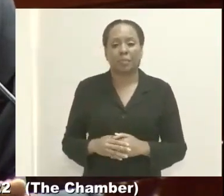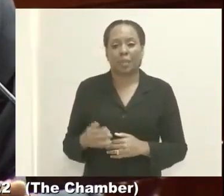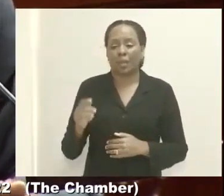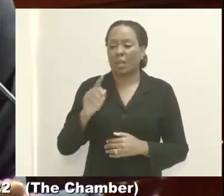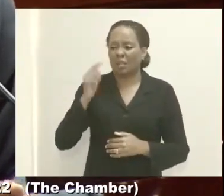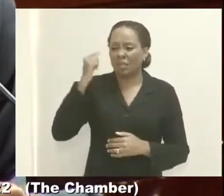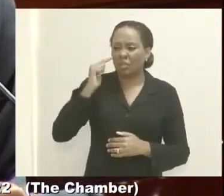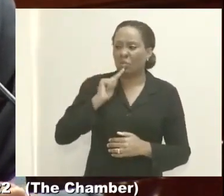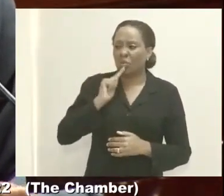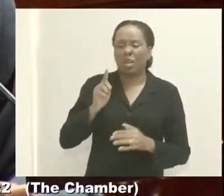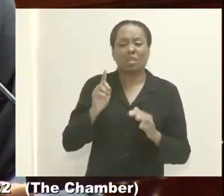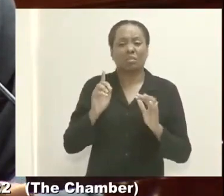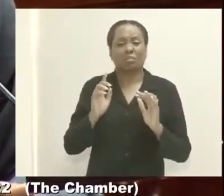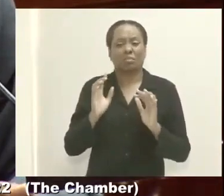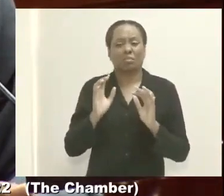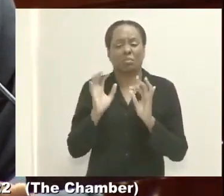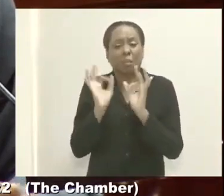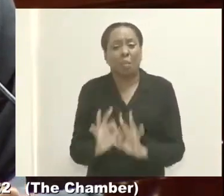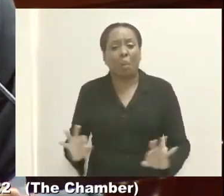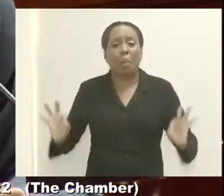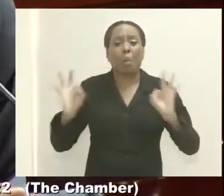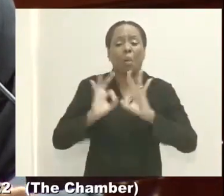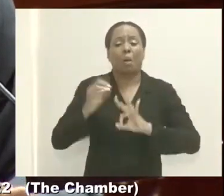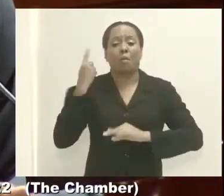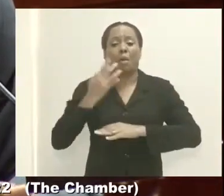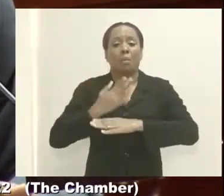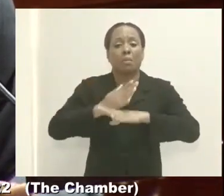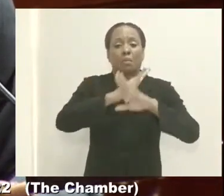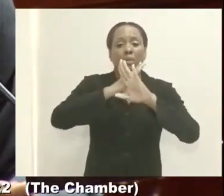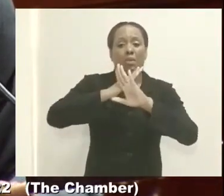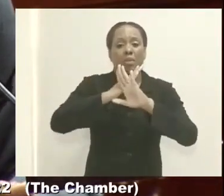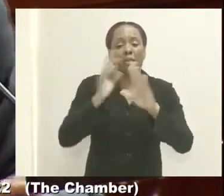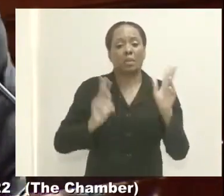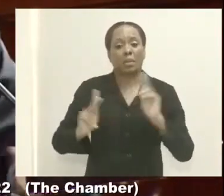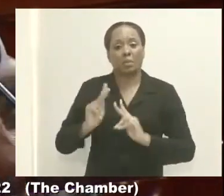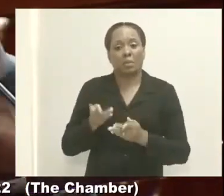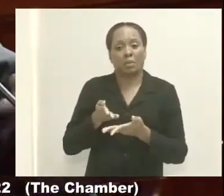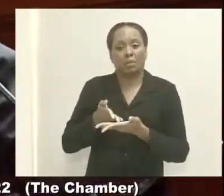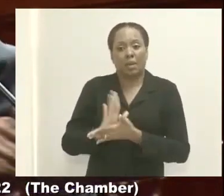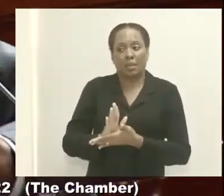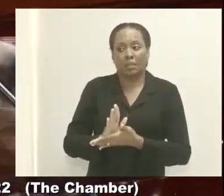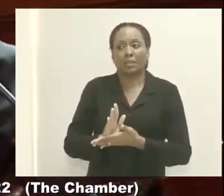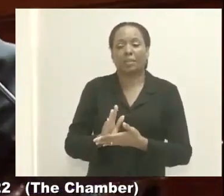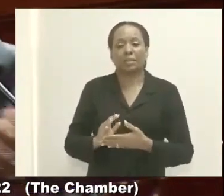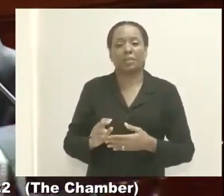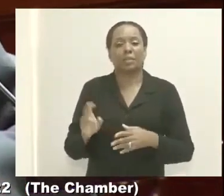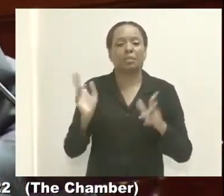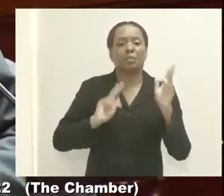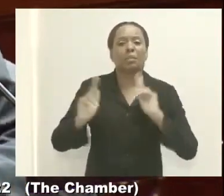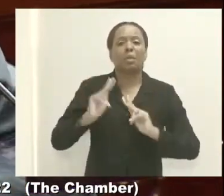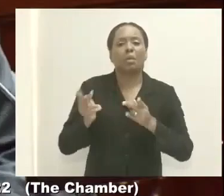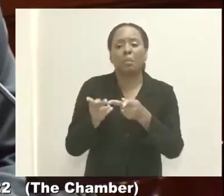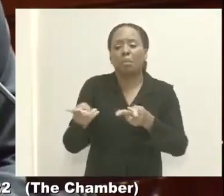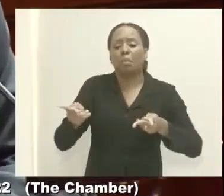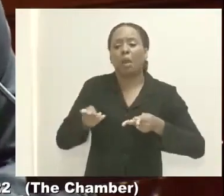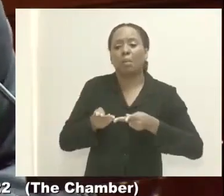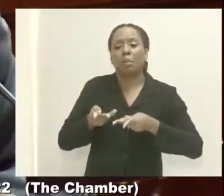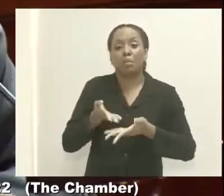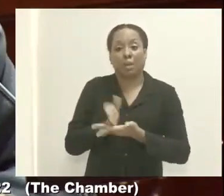area dealing with protection of proprietary rights of inventors, and